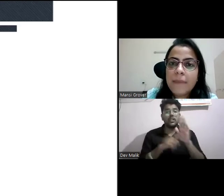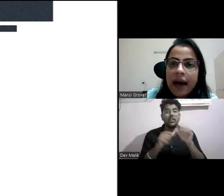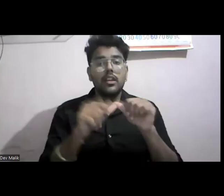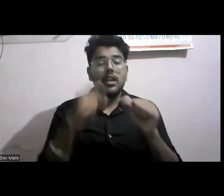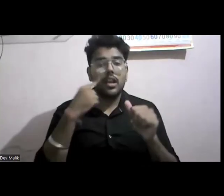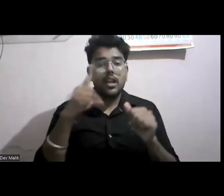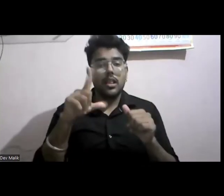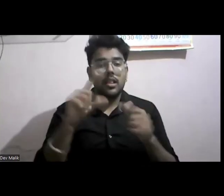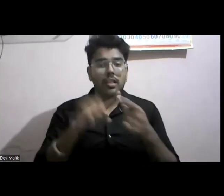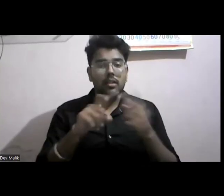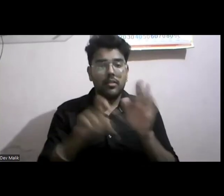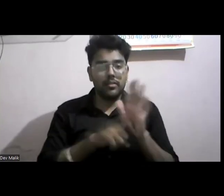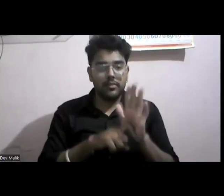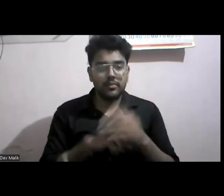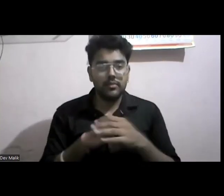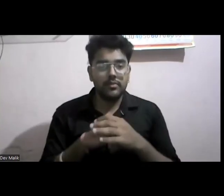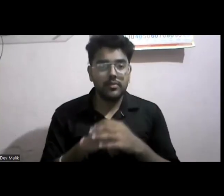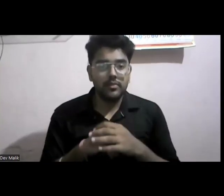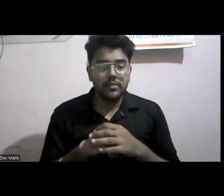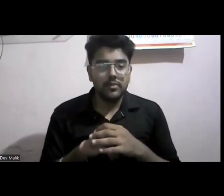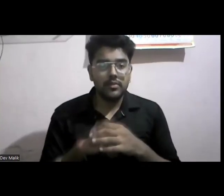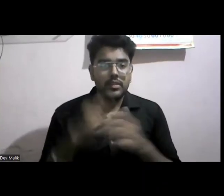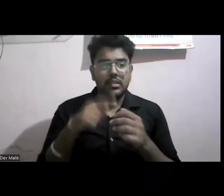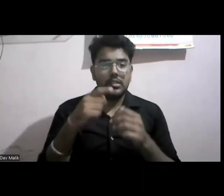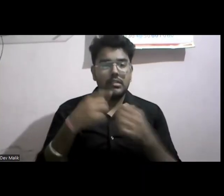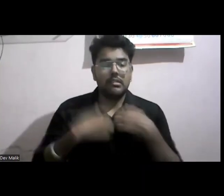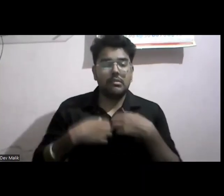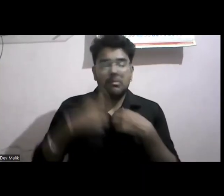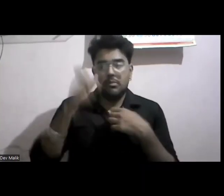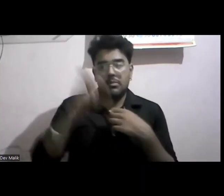played by a person